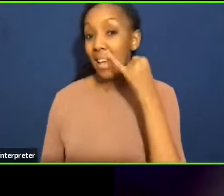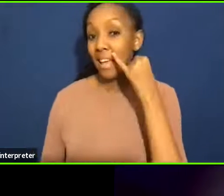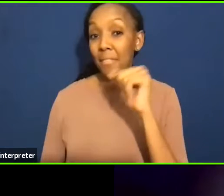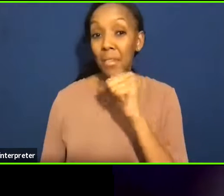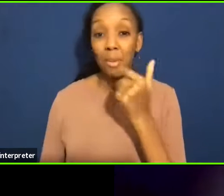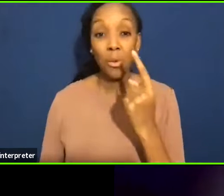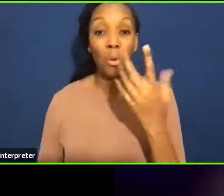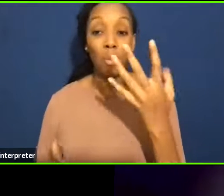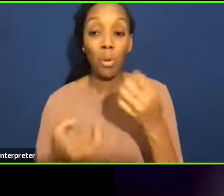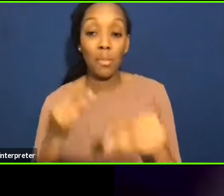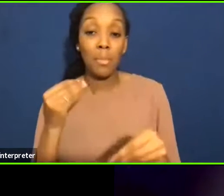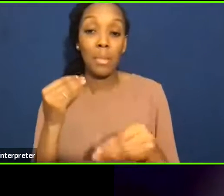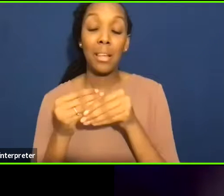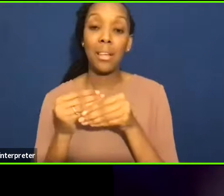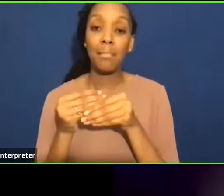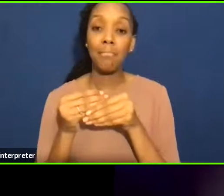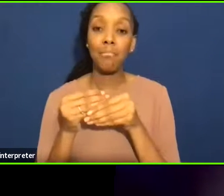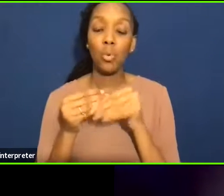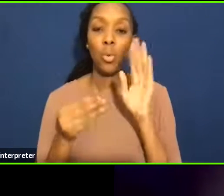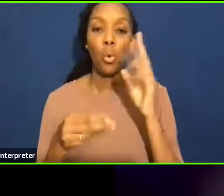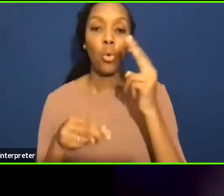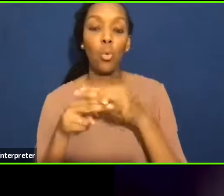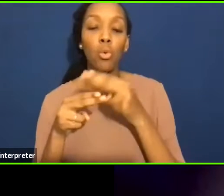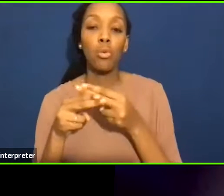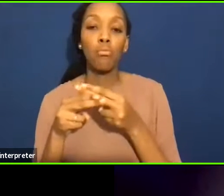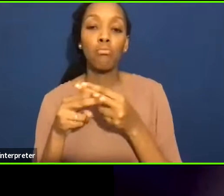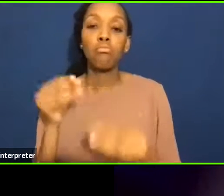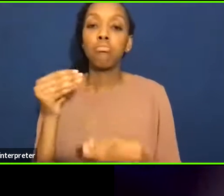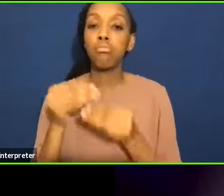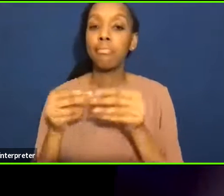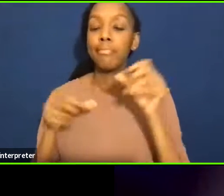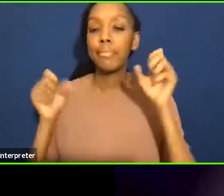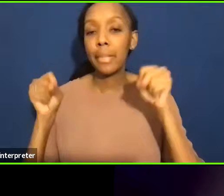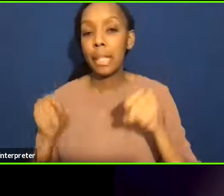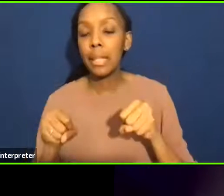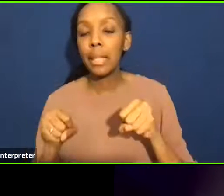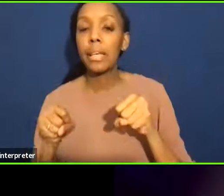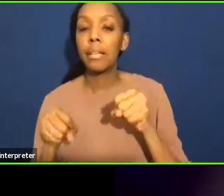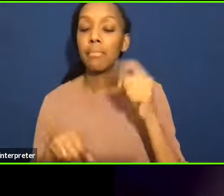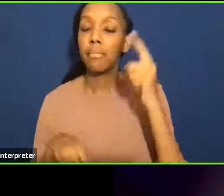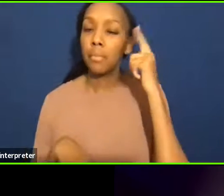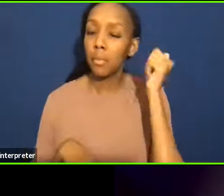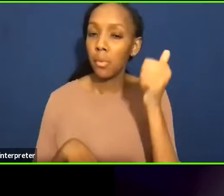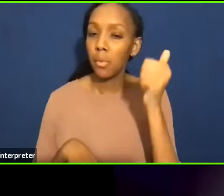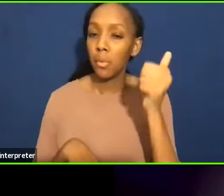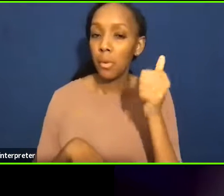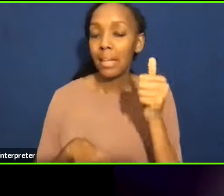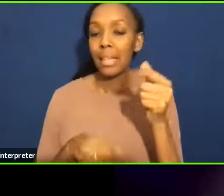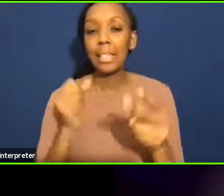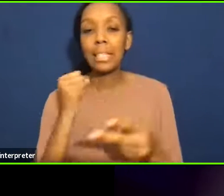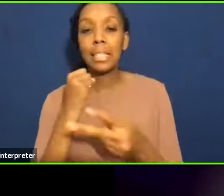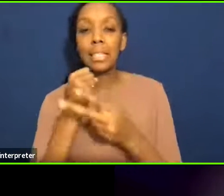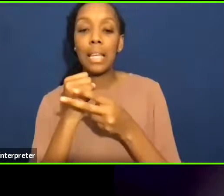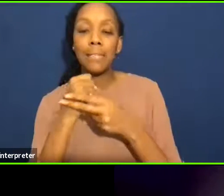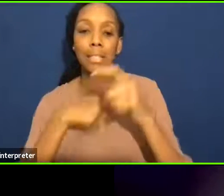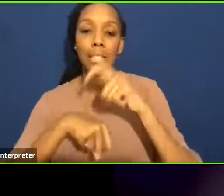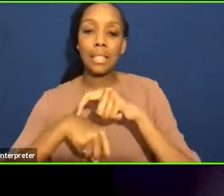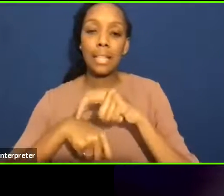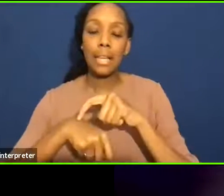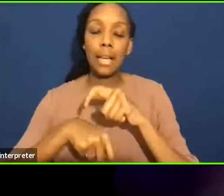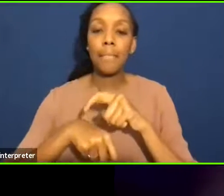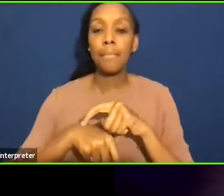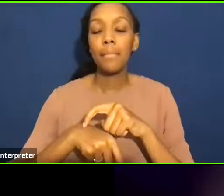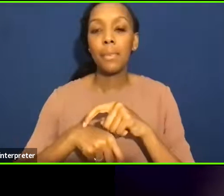to, just you can add your name on the shared drive how you like it. That way we save time and no one has to type 1,000